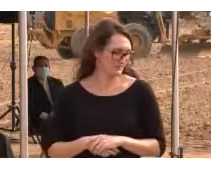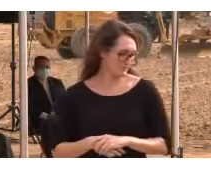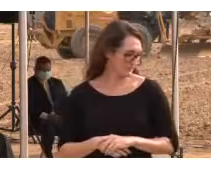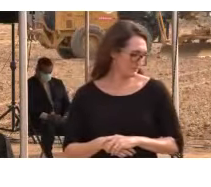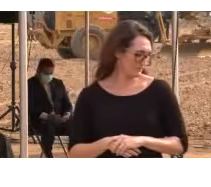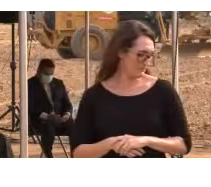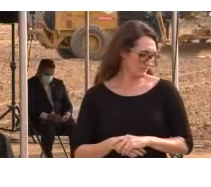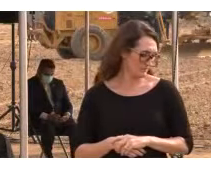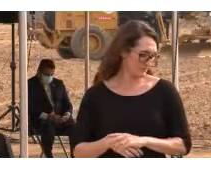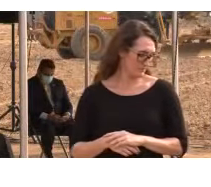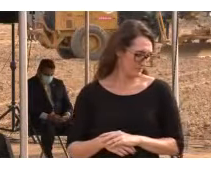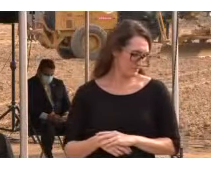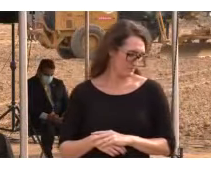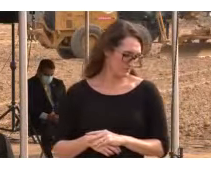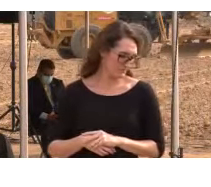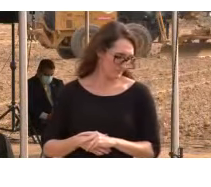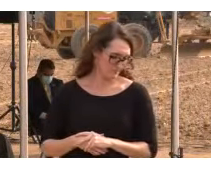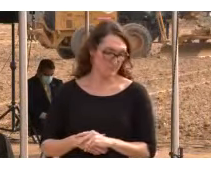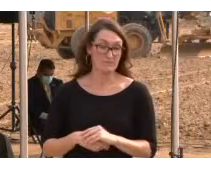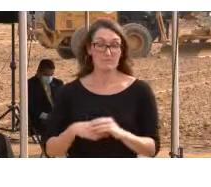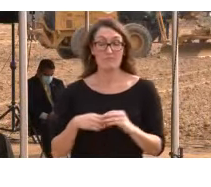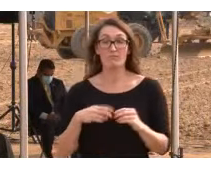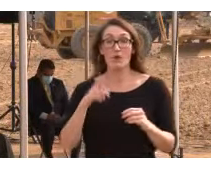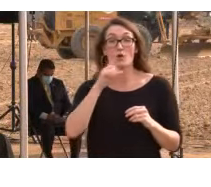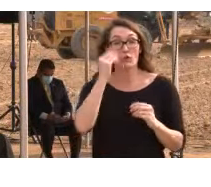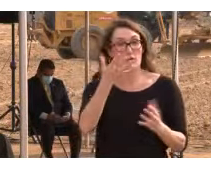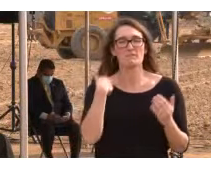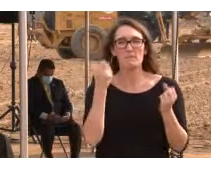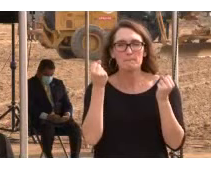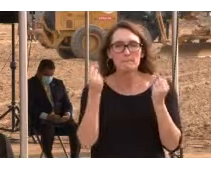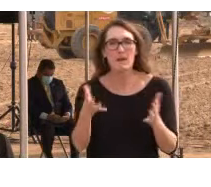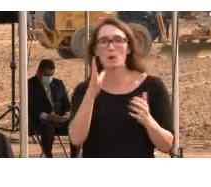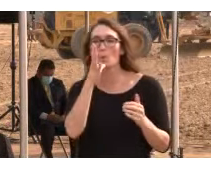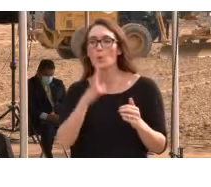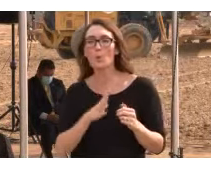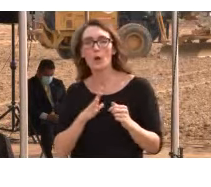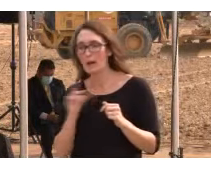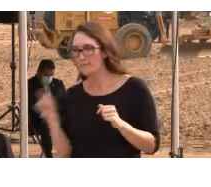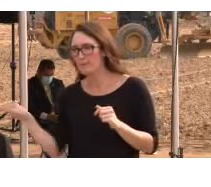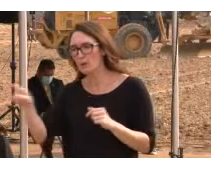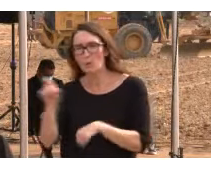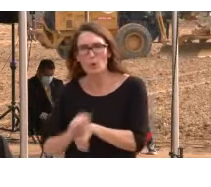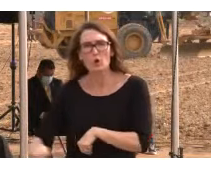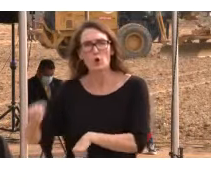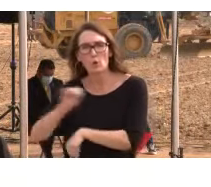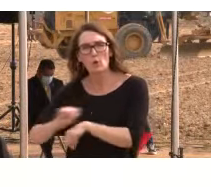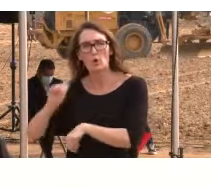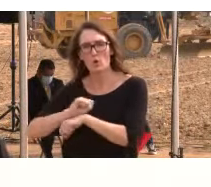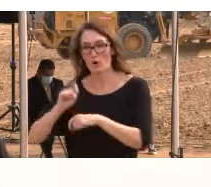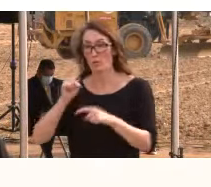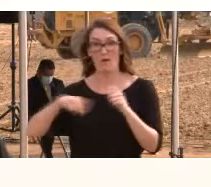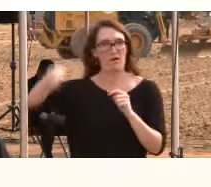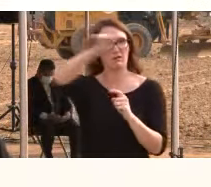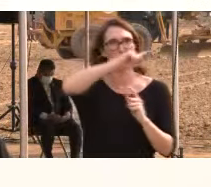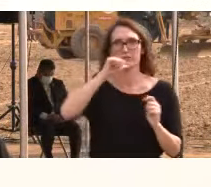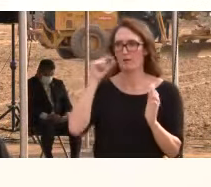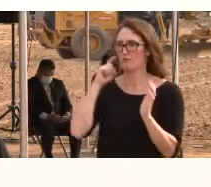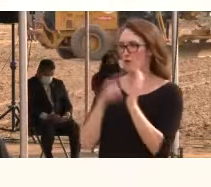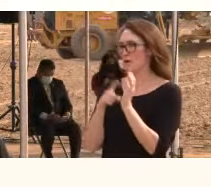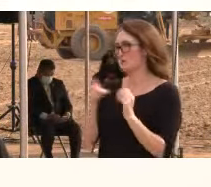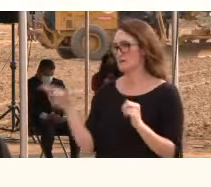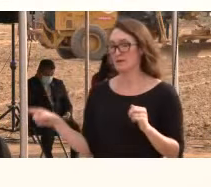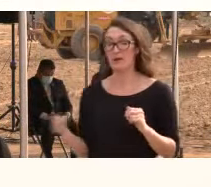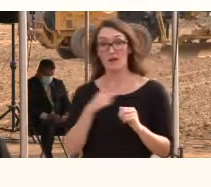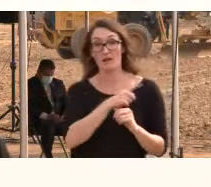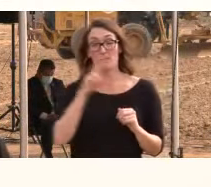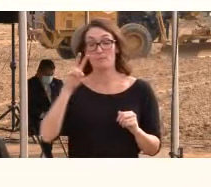When they talk about there are so many women who are in the shadows doing the work and getting the work done, Vice